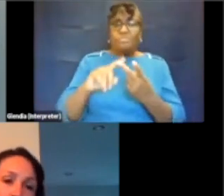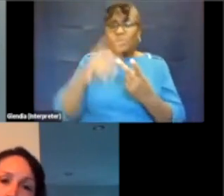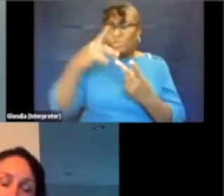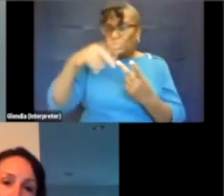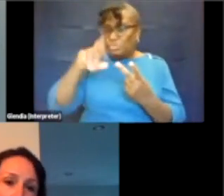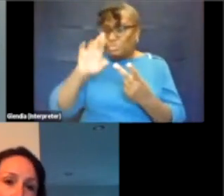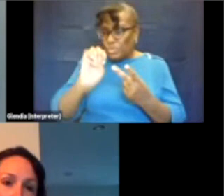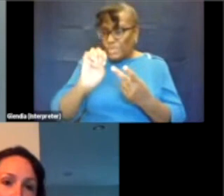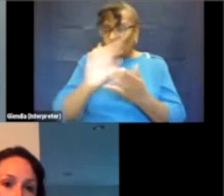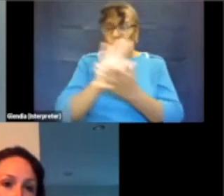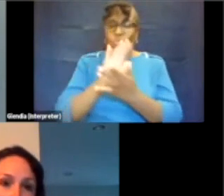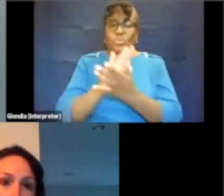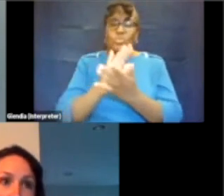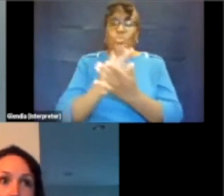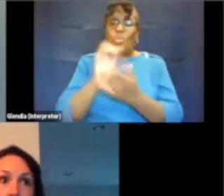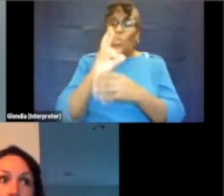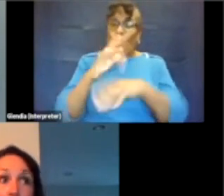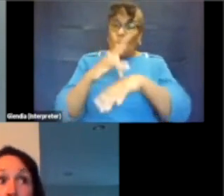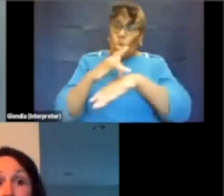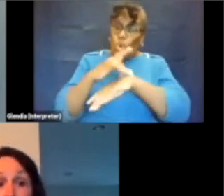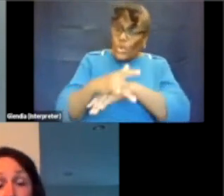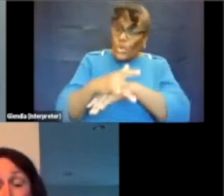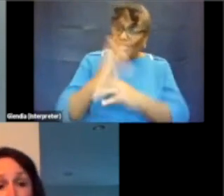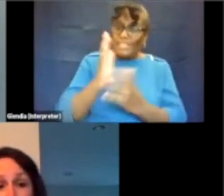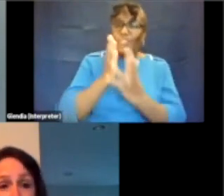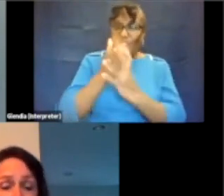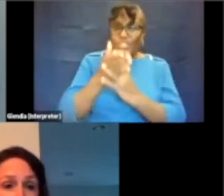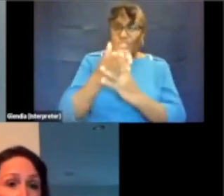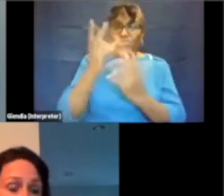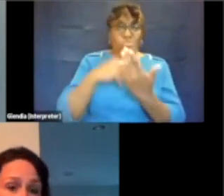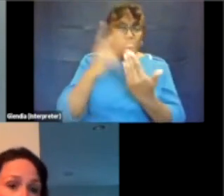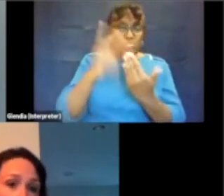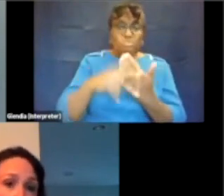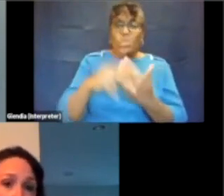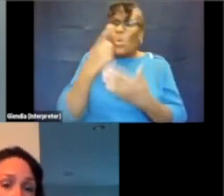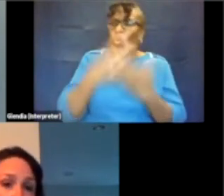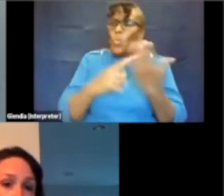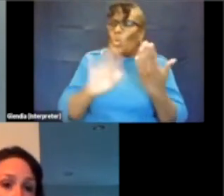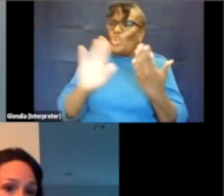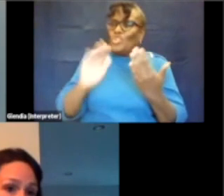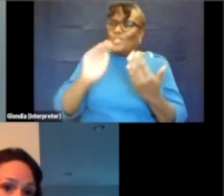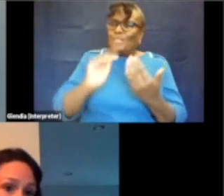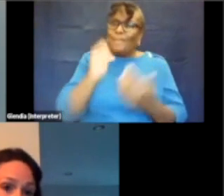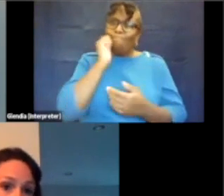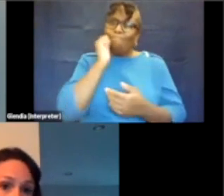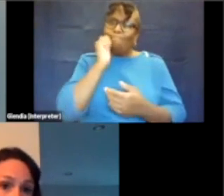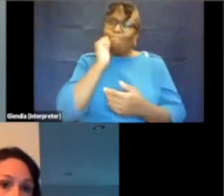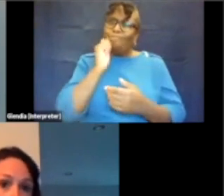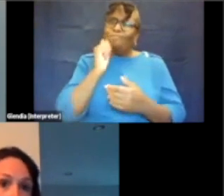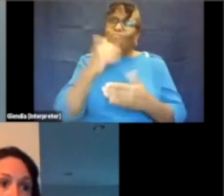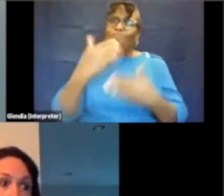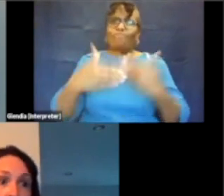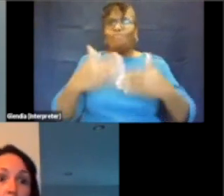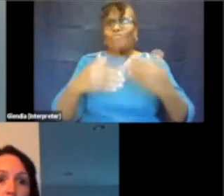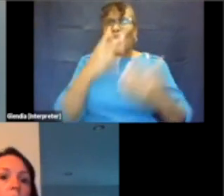early intervention that your child may be getting. What does your child's everyday look like? What environmental sounds are they associated